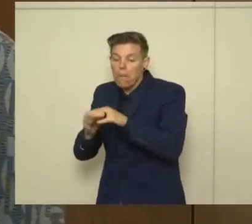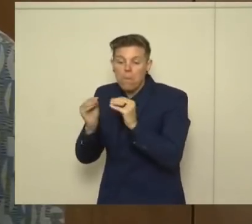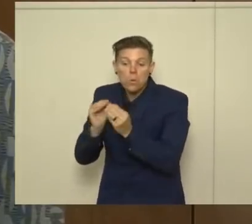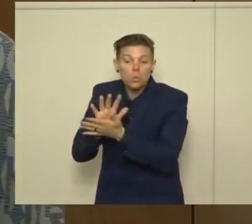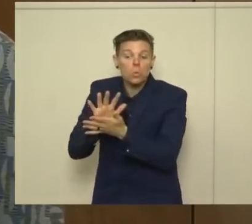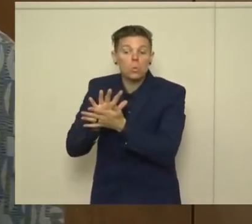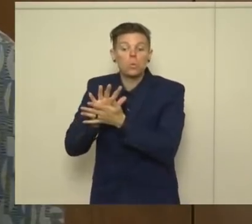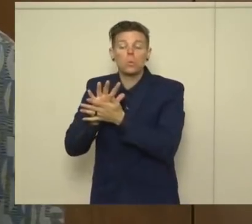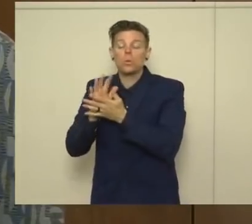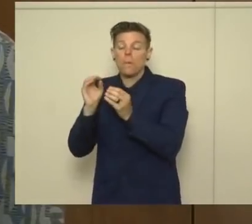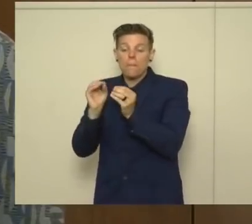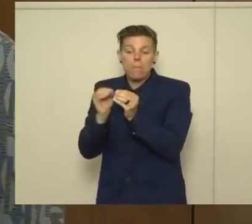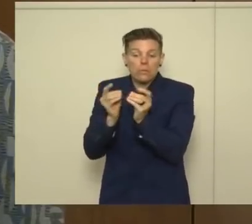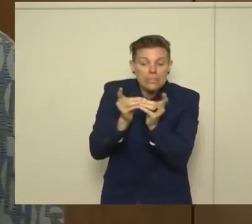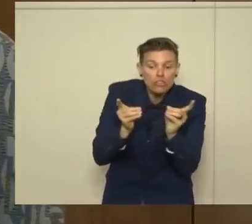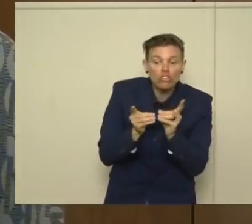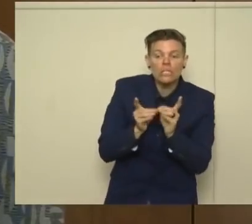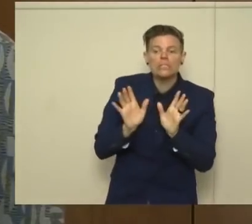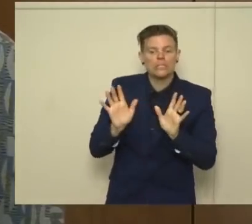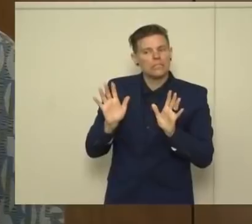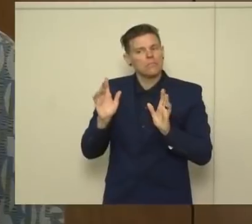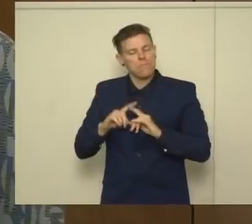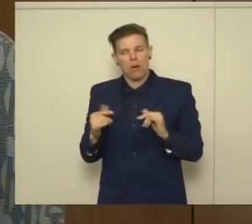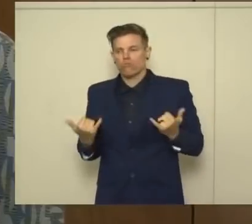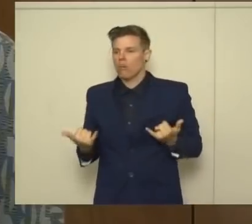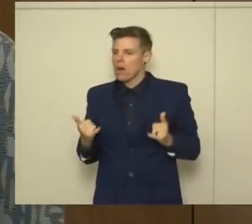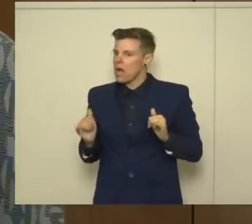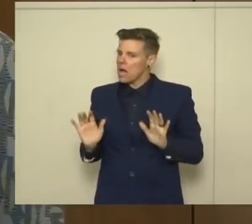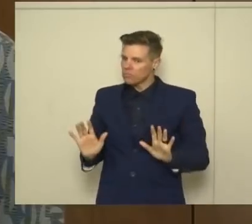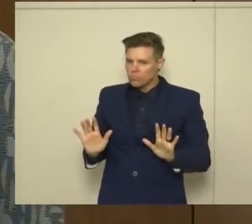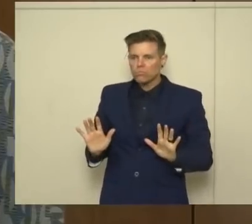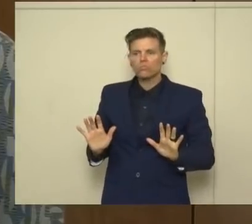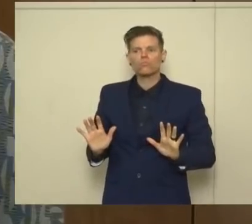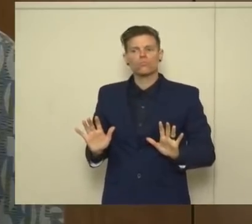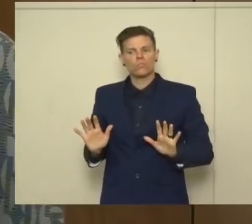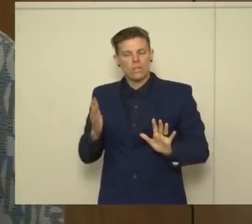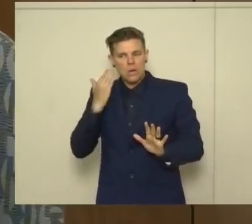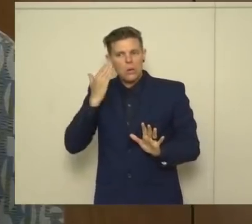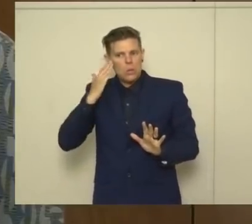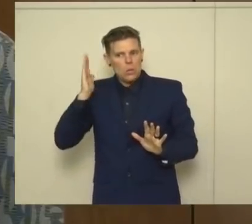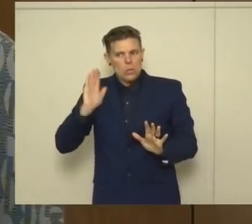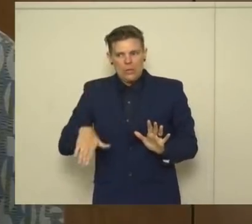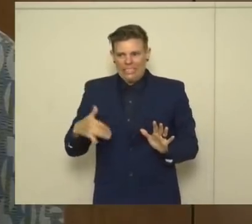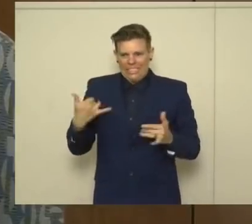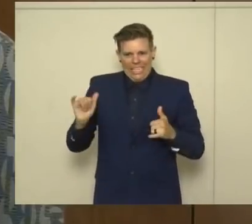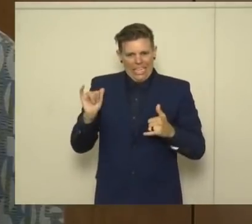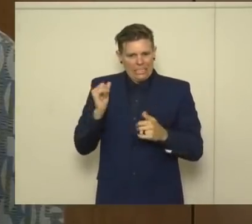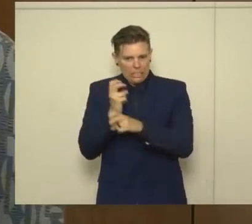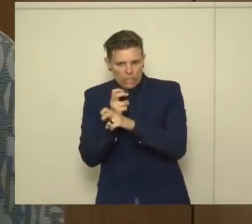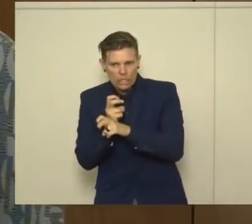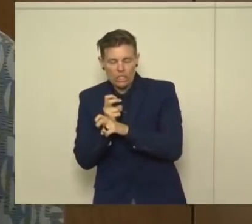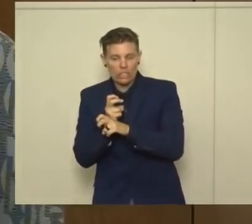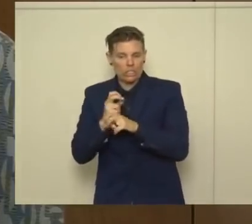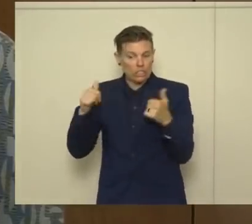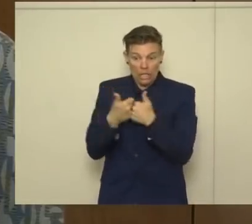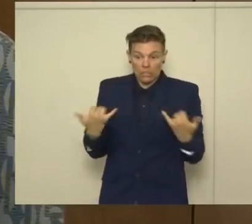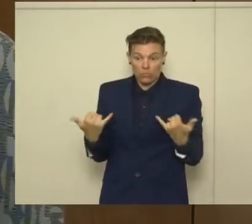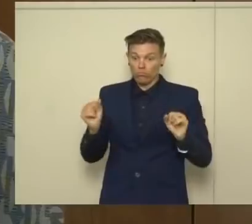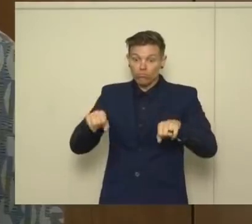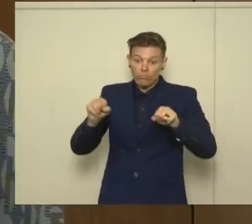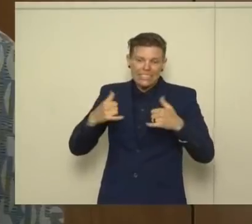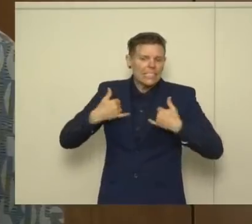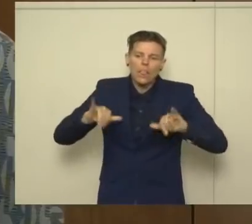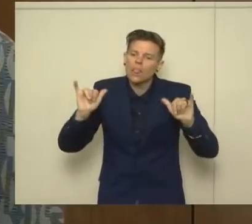rightly pointed out that there are still challenges, not just in New Mexico, but all across the country, with